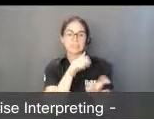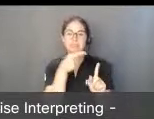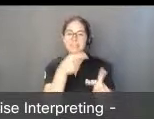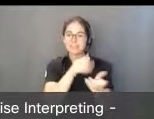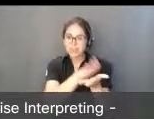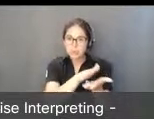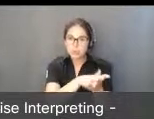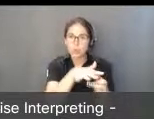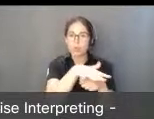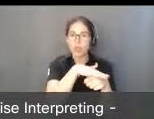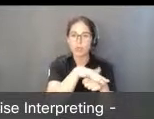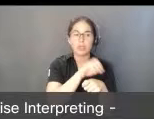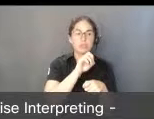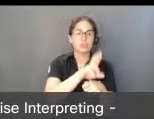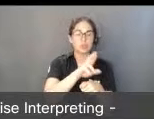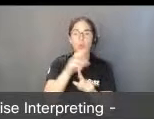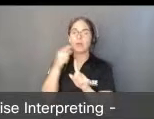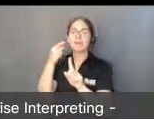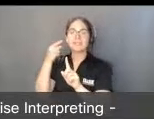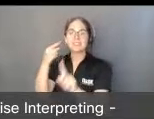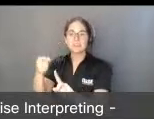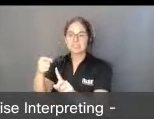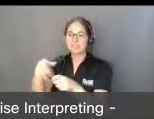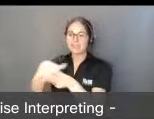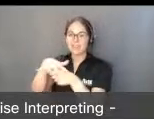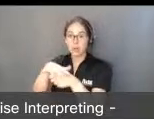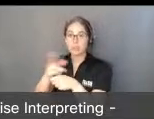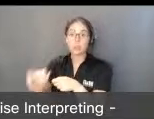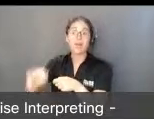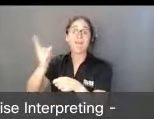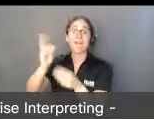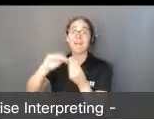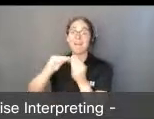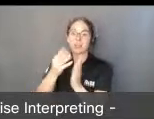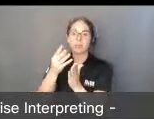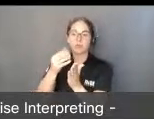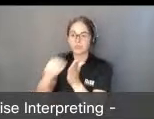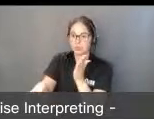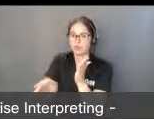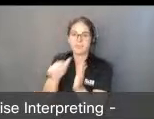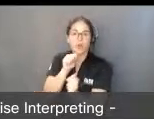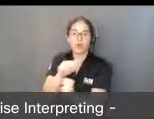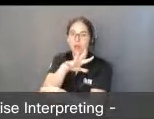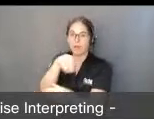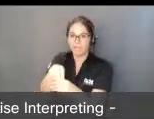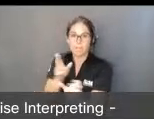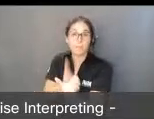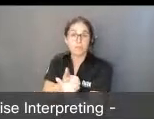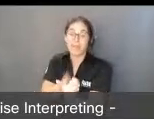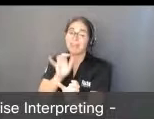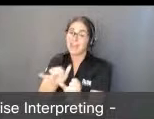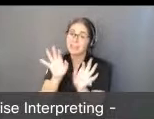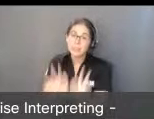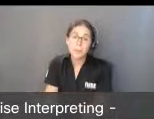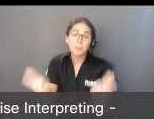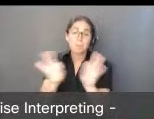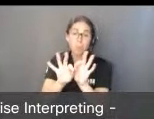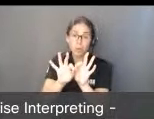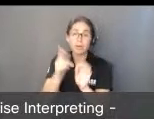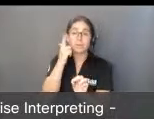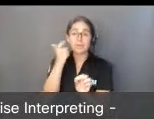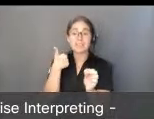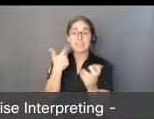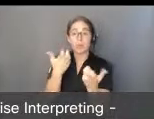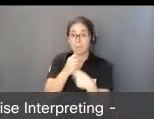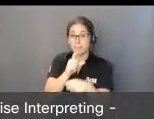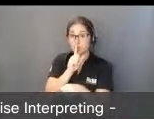areas where we see high numbers of students not participating? That's something that's really important to me because I really want to make sure that we're catching that